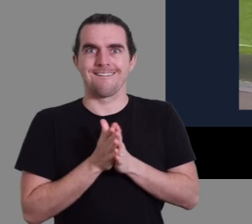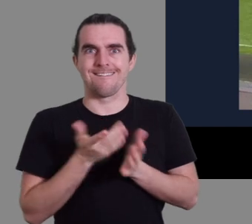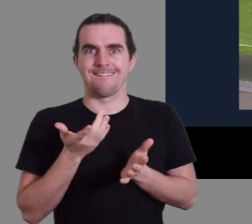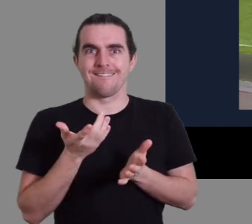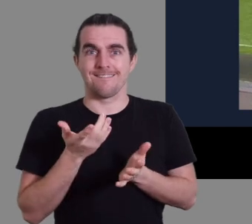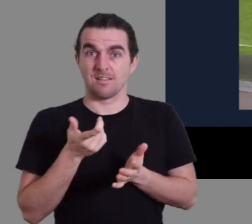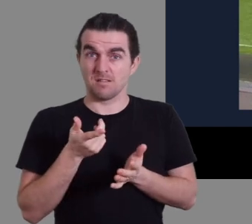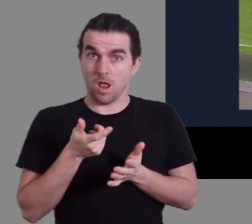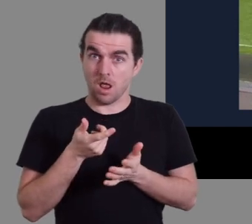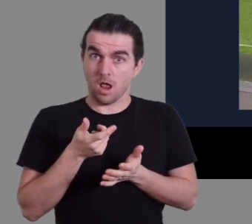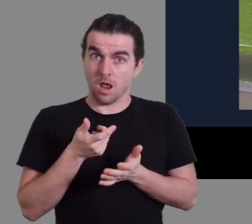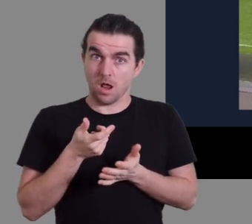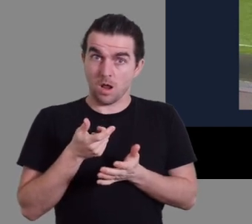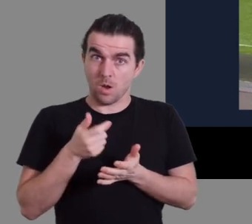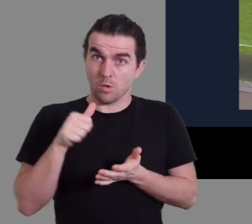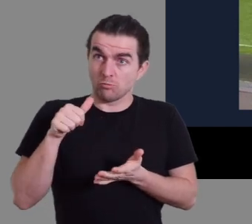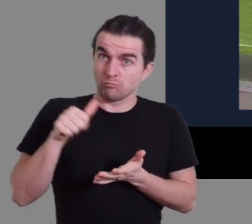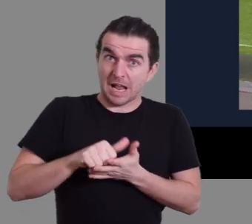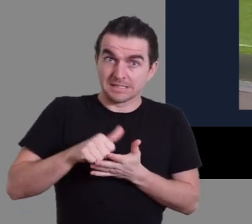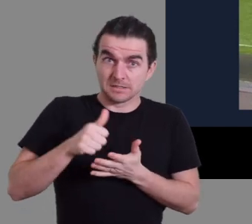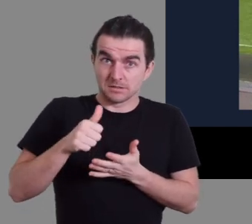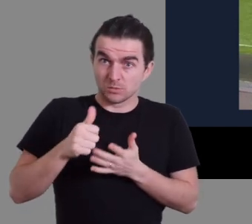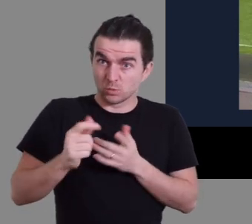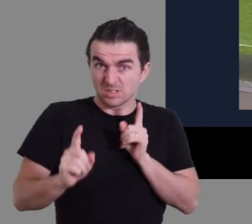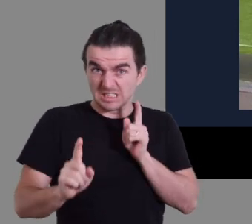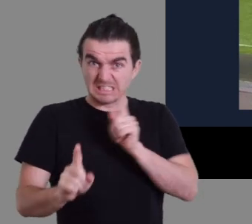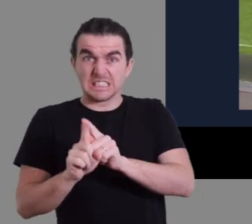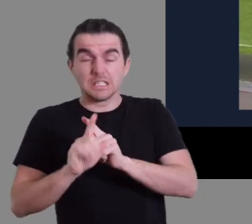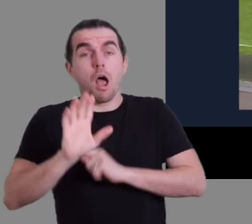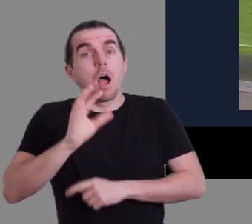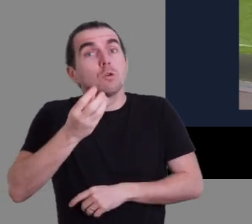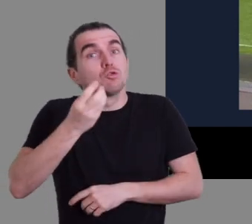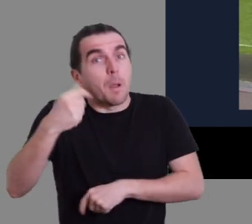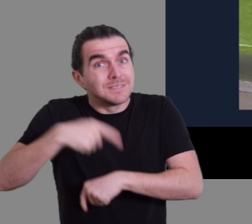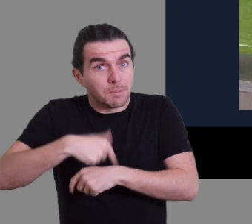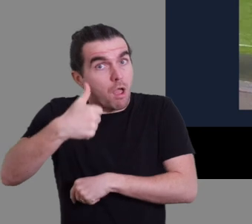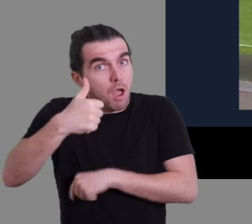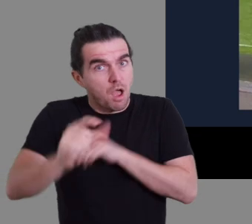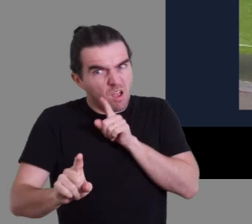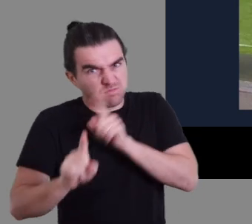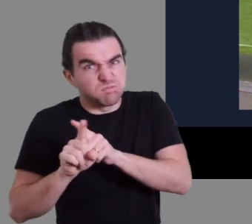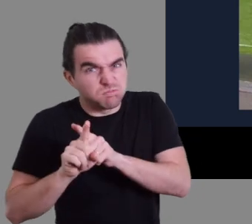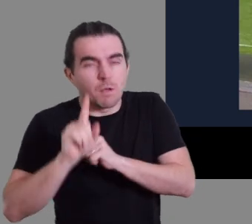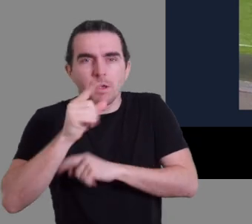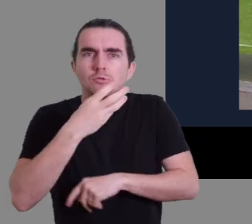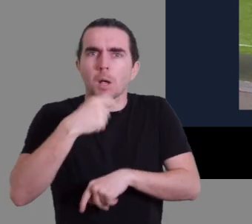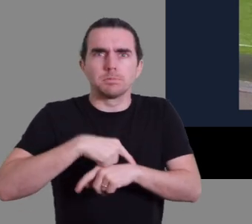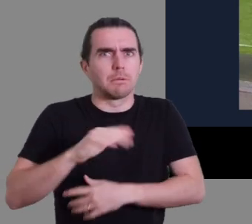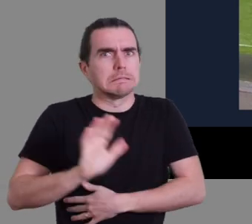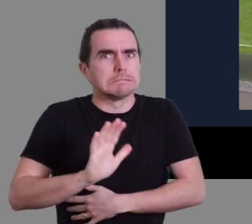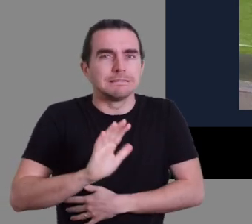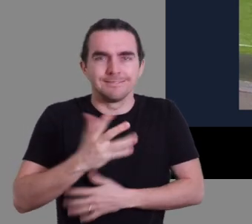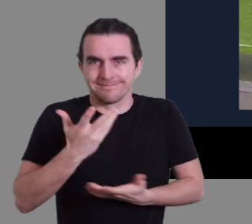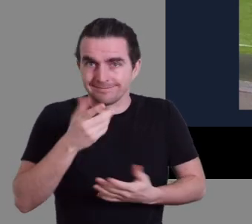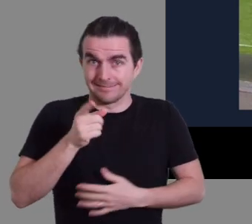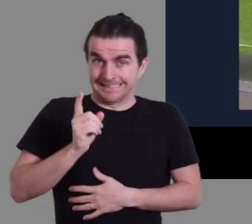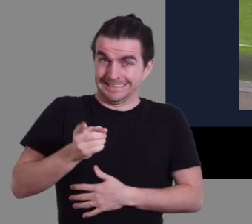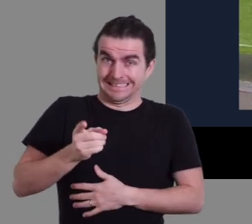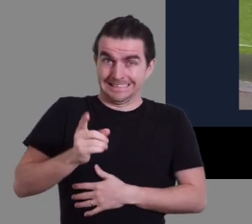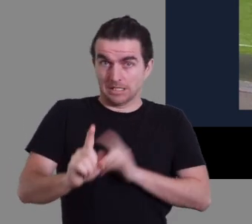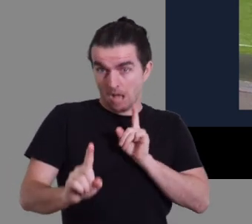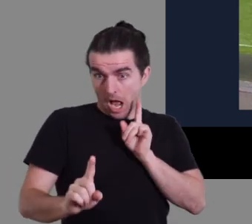it's not always the right idea to be touch tight as the defender. Some situations, yes, some not. That's where the context comes in